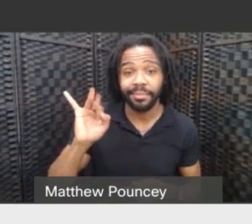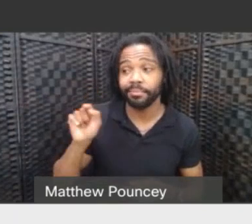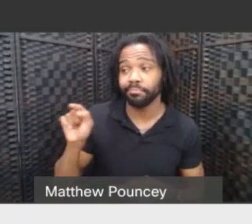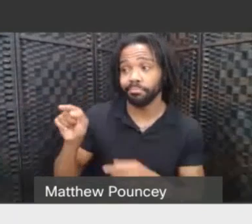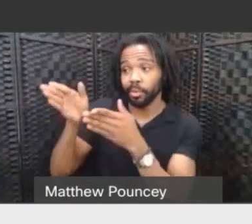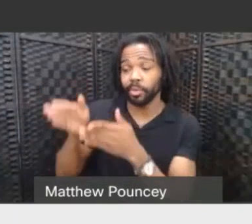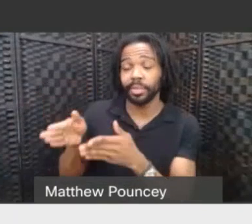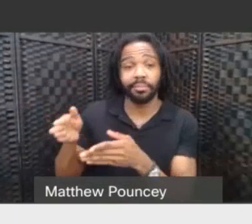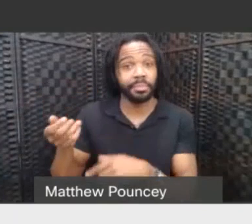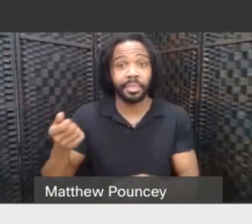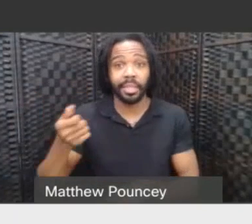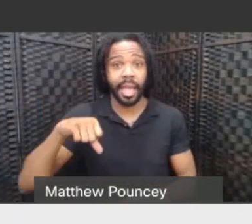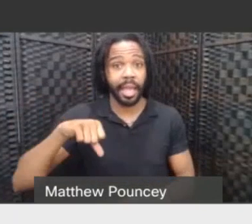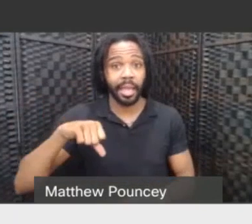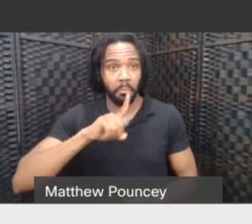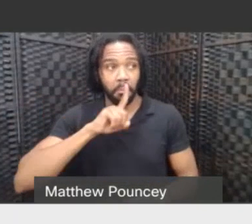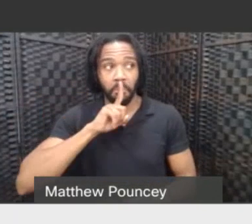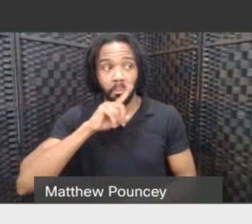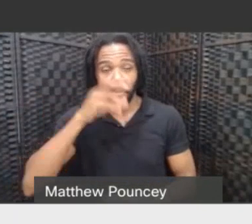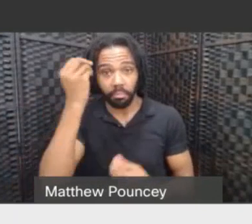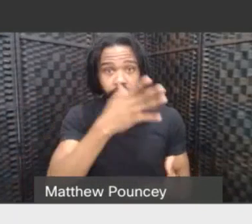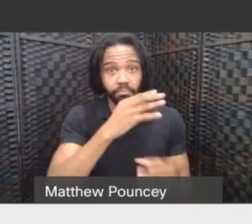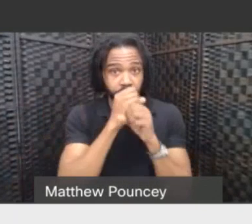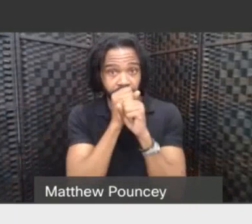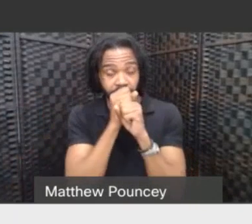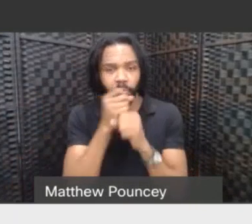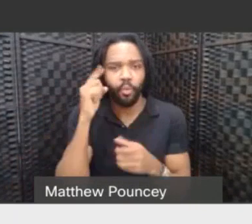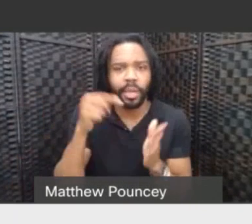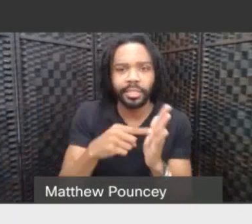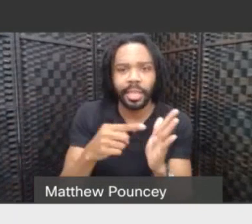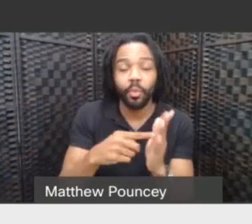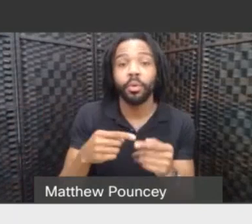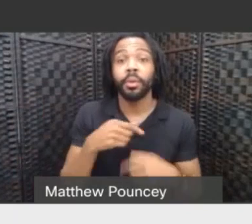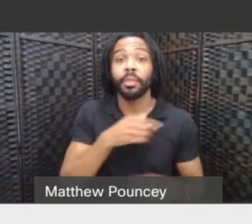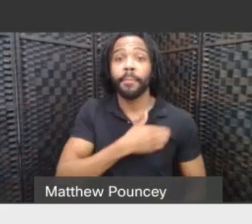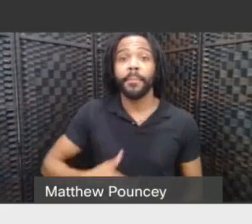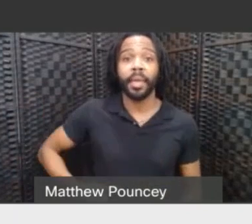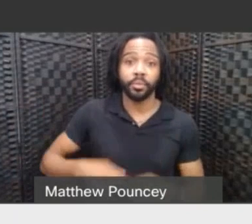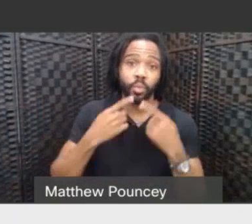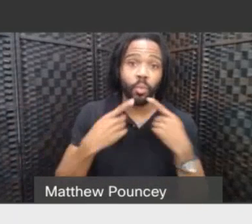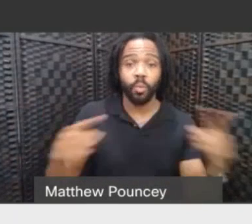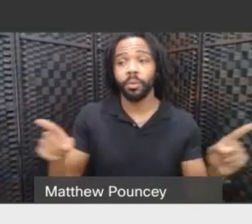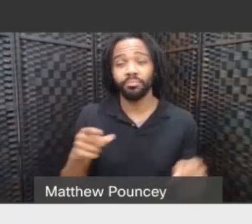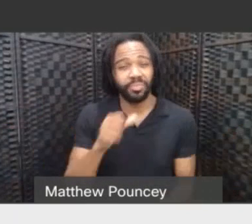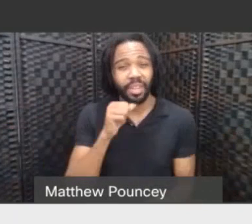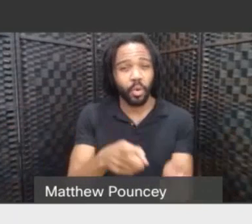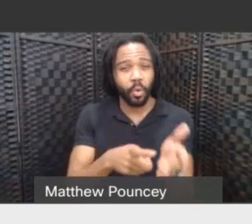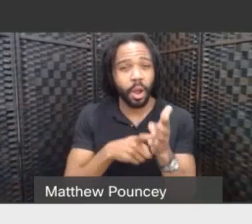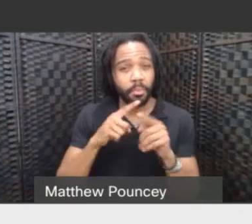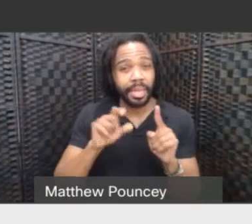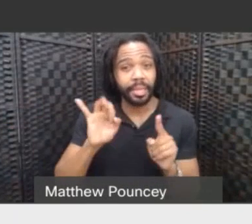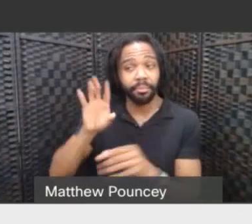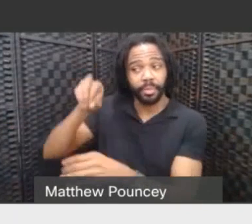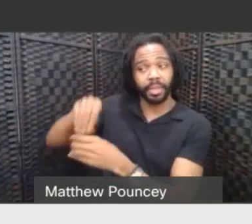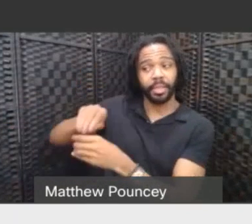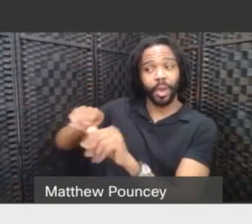and didn't tell you, and for example, the mayor's order doesn't require it, but if you have a policy, I